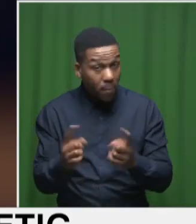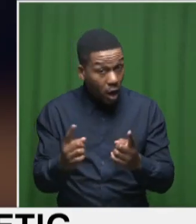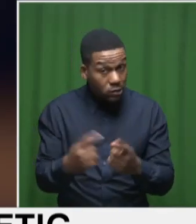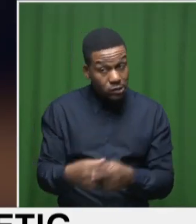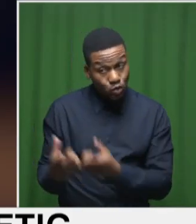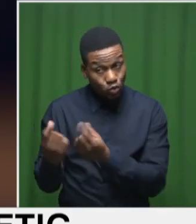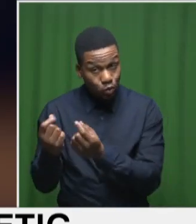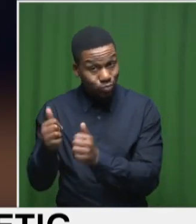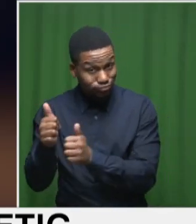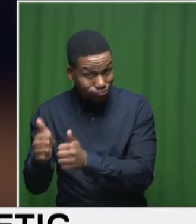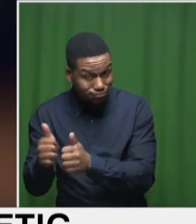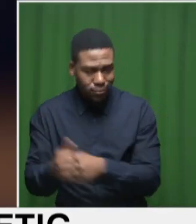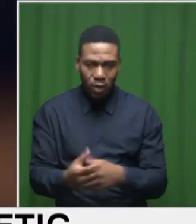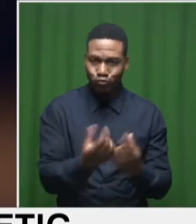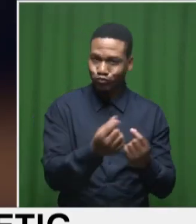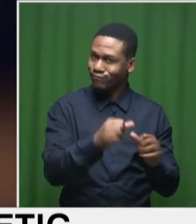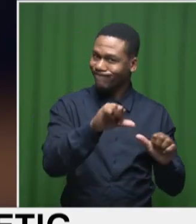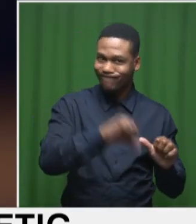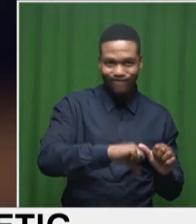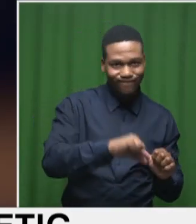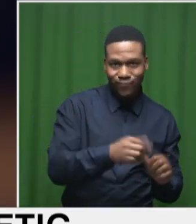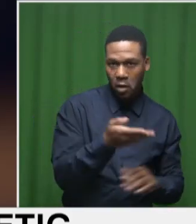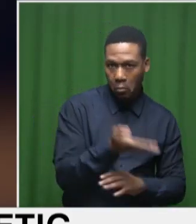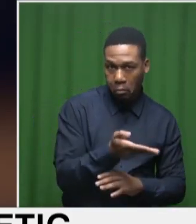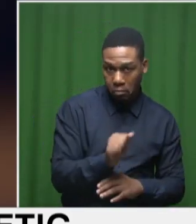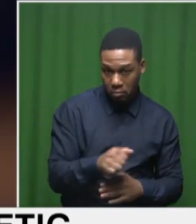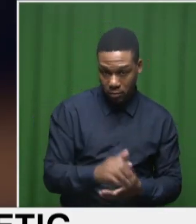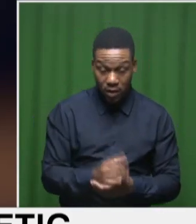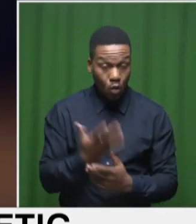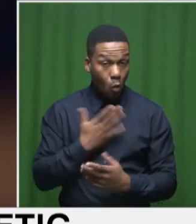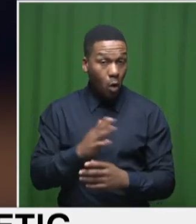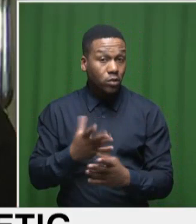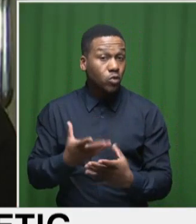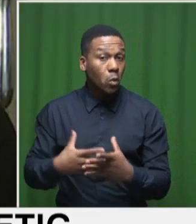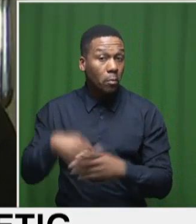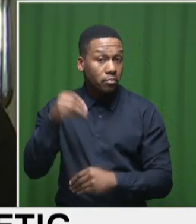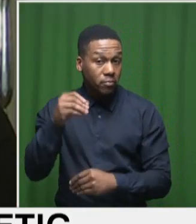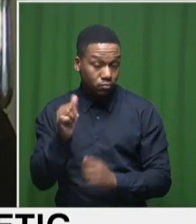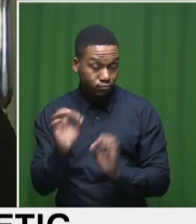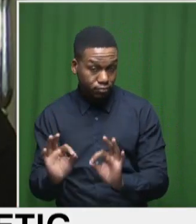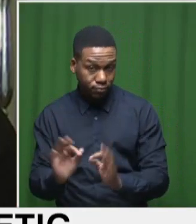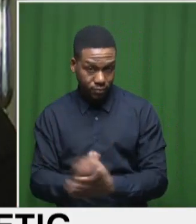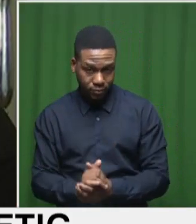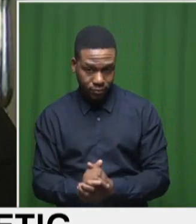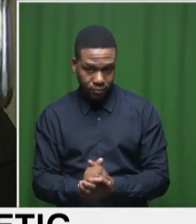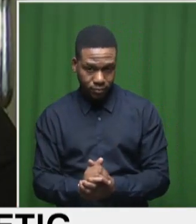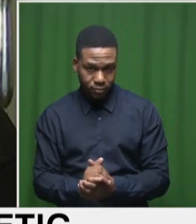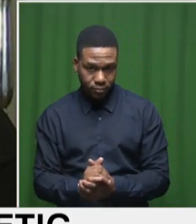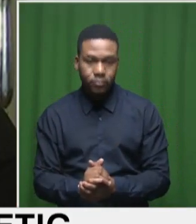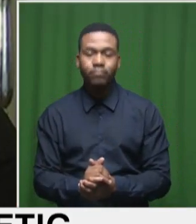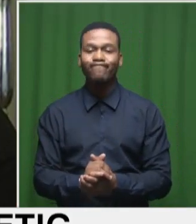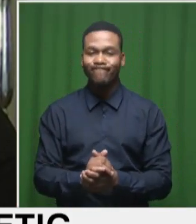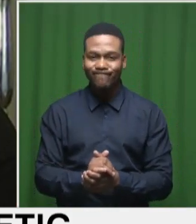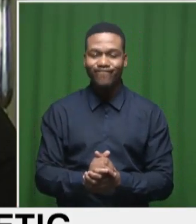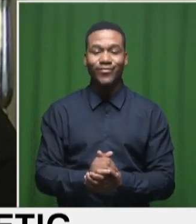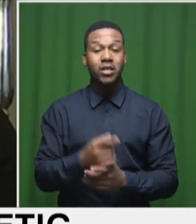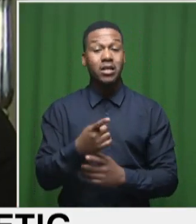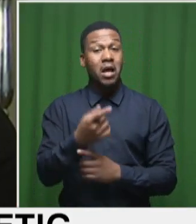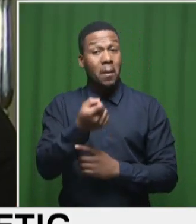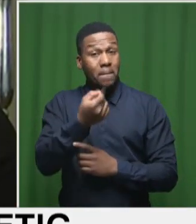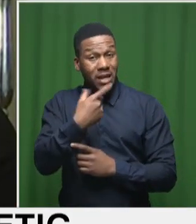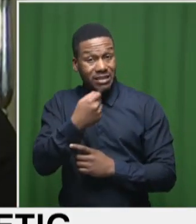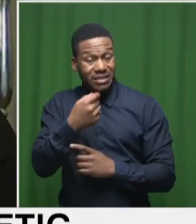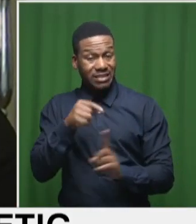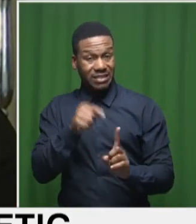to be aware of if you want to achieve the best looking results. Aesthetic medicine is basically where we use non-invasive or